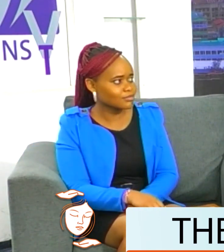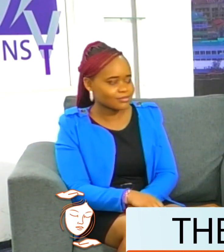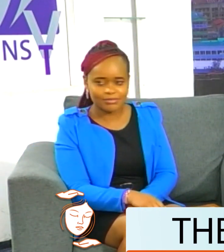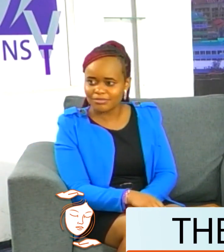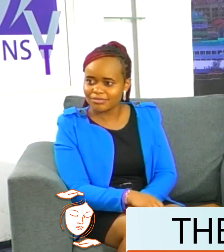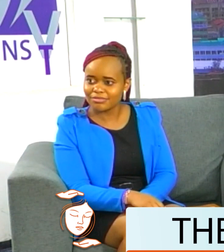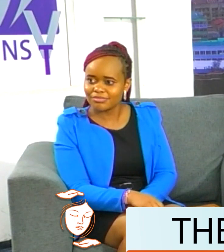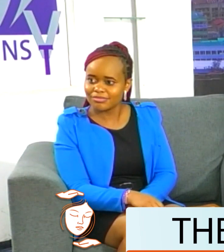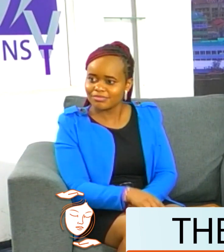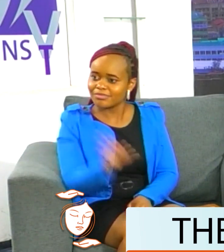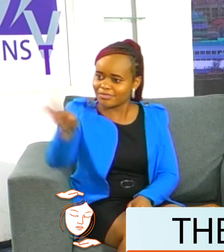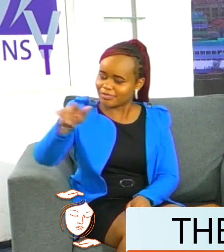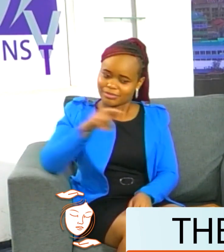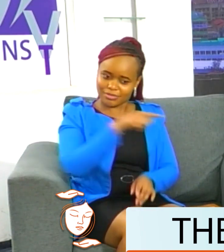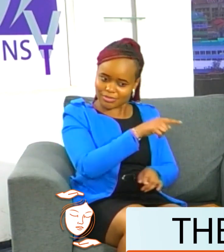Uh,